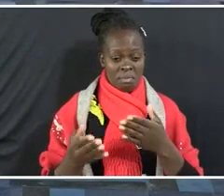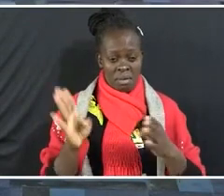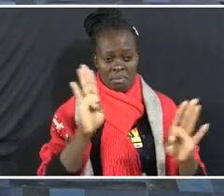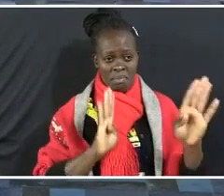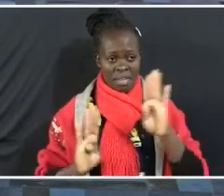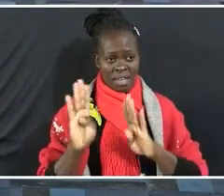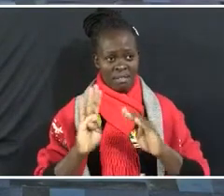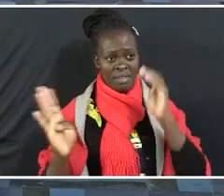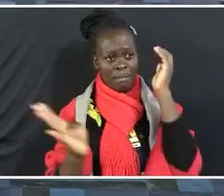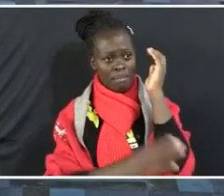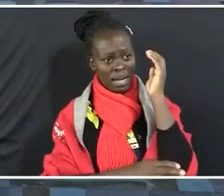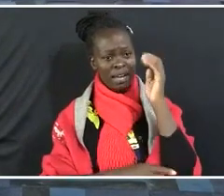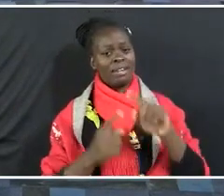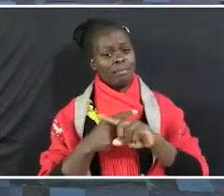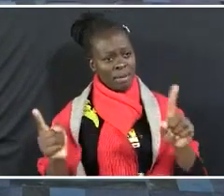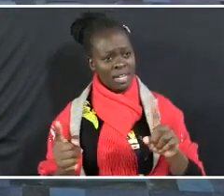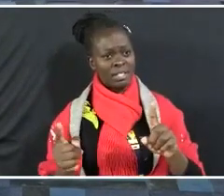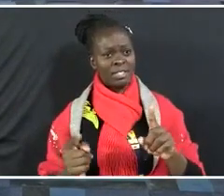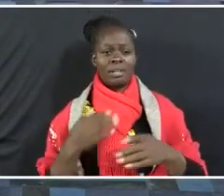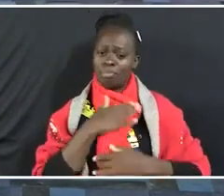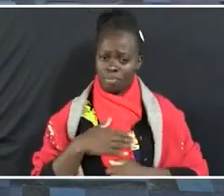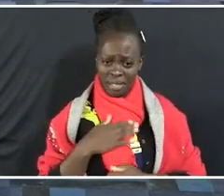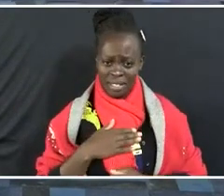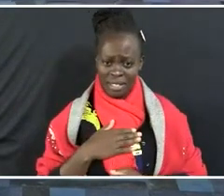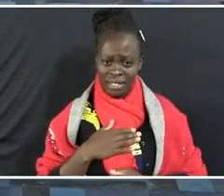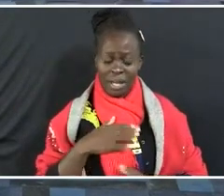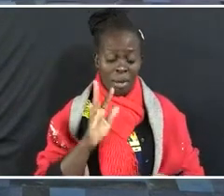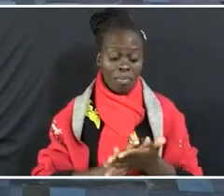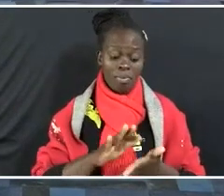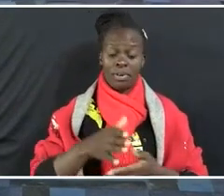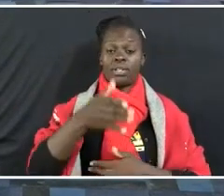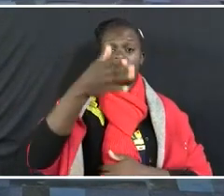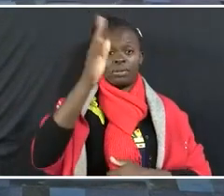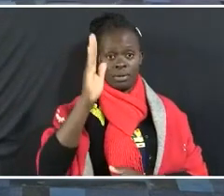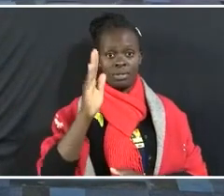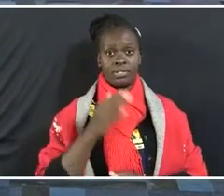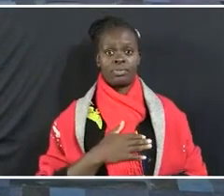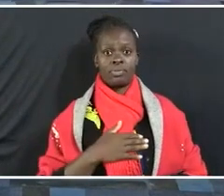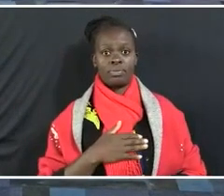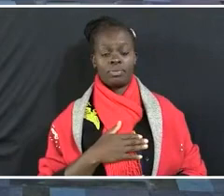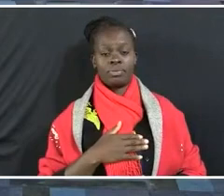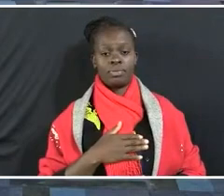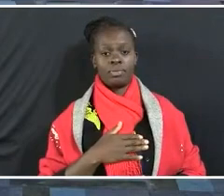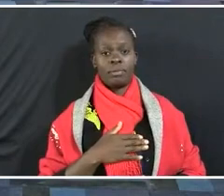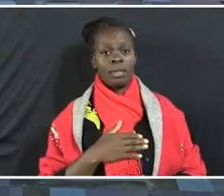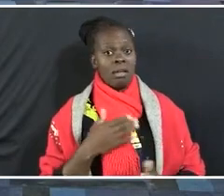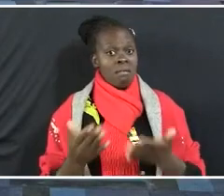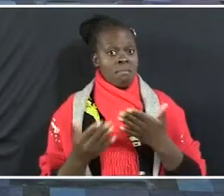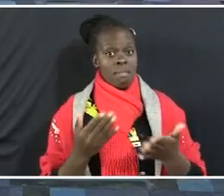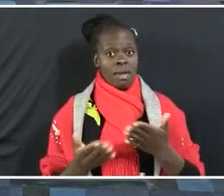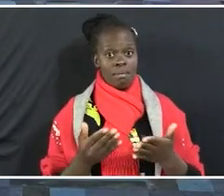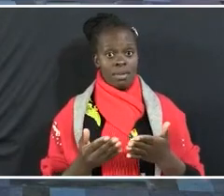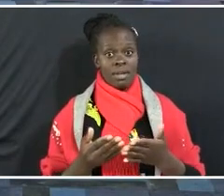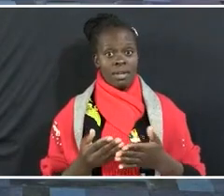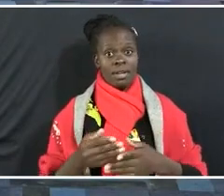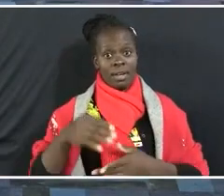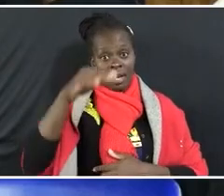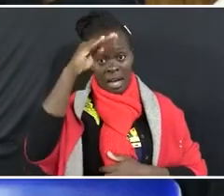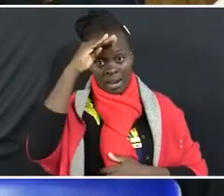you see, even if you have a drunkard, just thank God, at least they are alive. Who knows? They may stop drinking after this sermon.